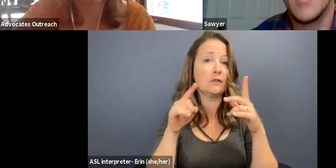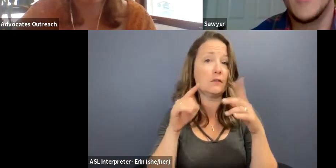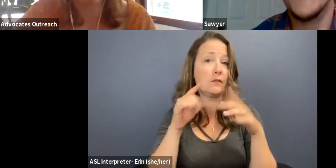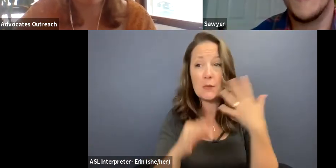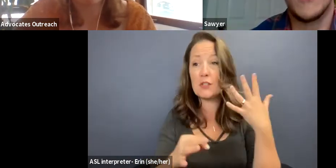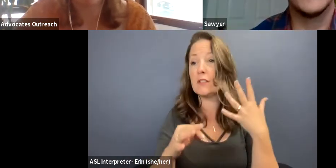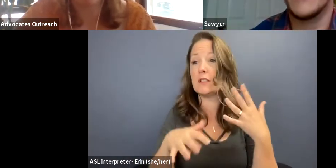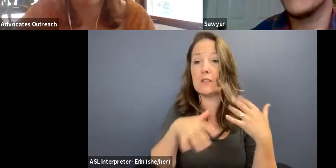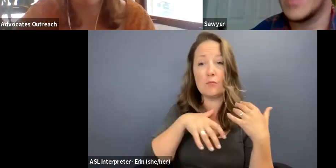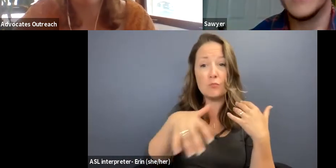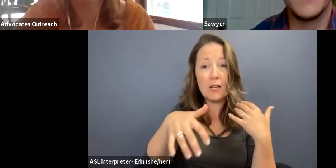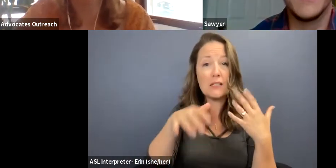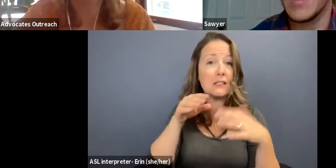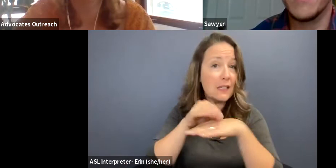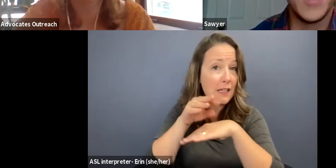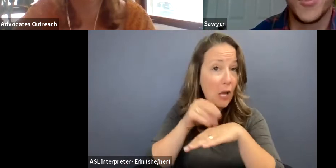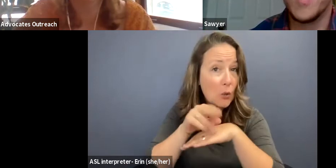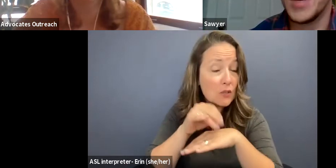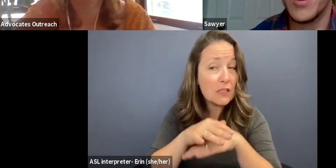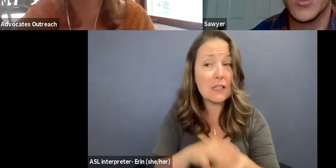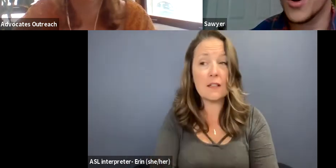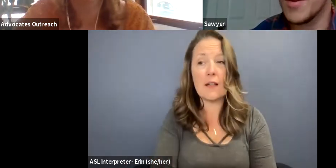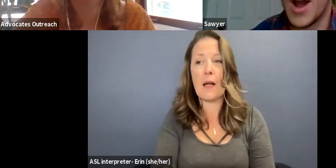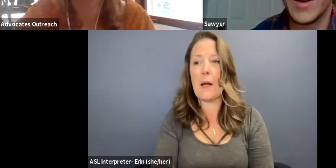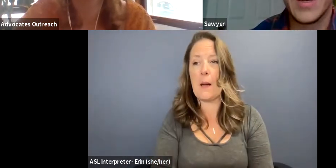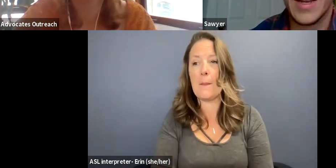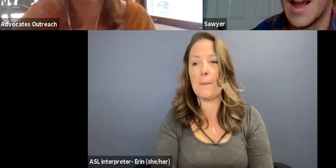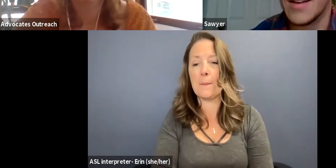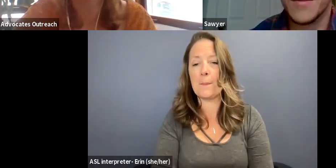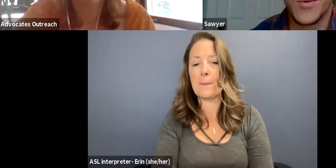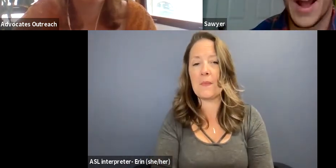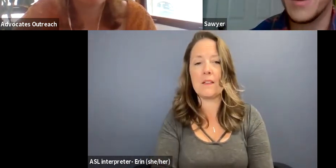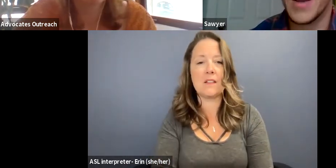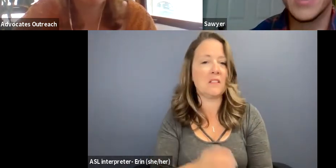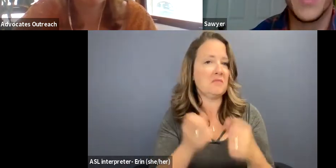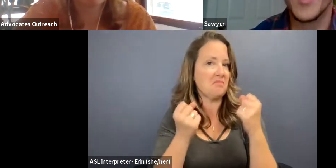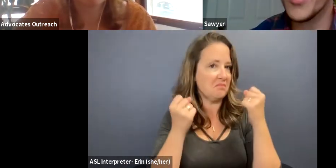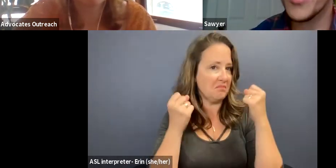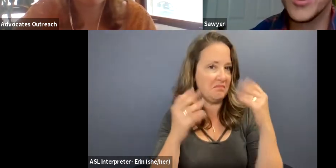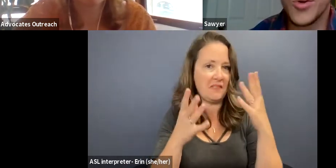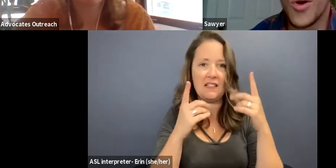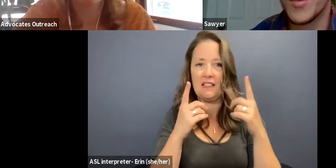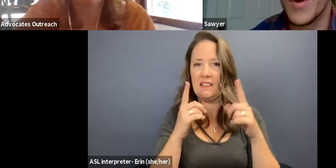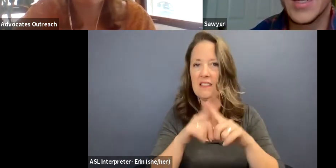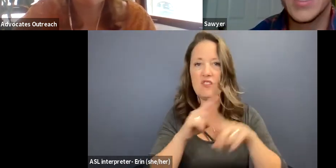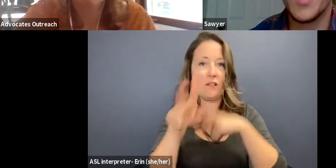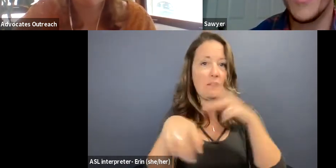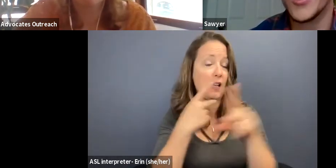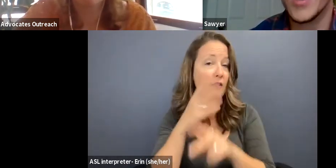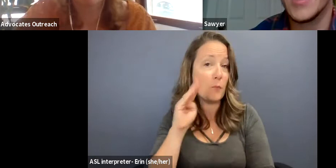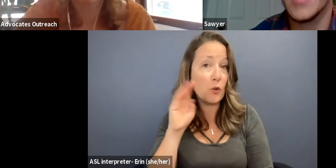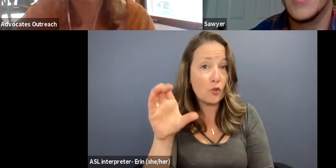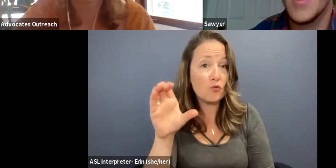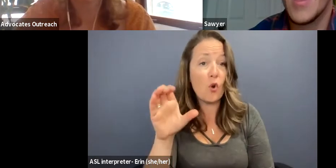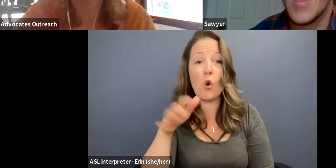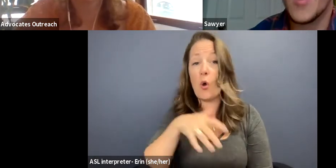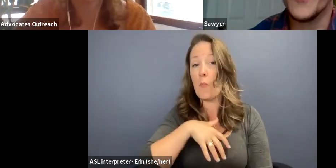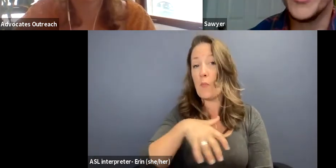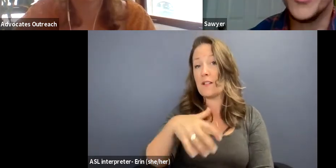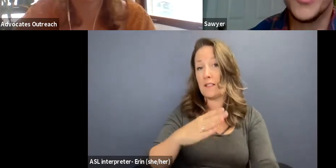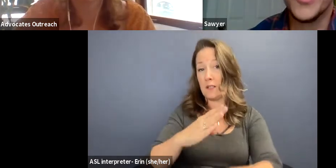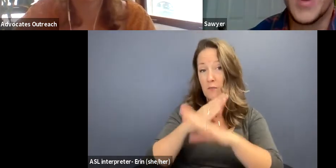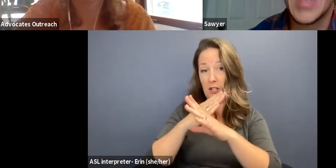skills, even though like some of us may be feeling more confident or more practiced than others. This is something that everyone has